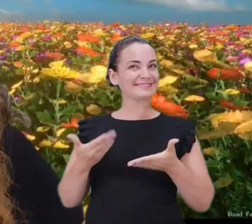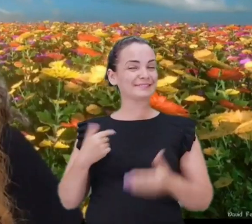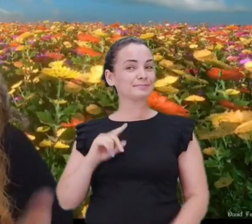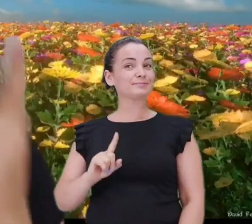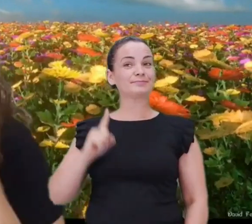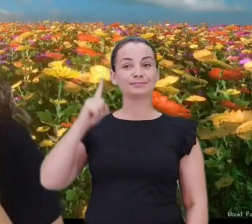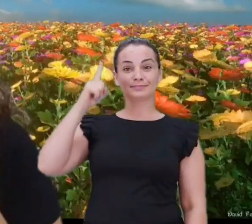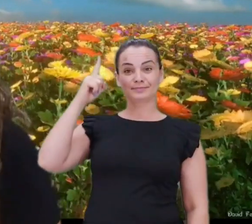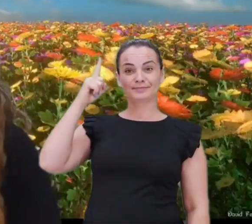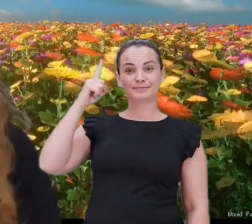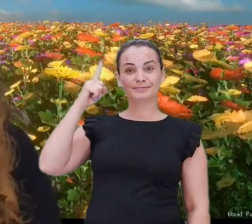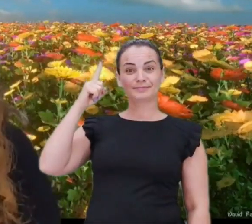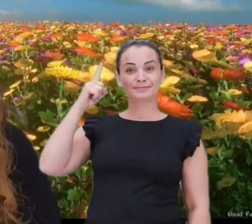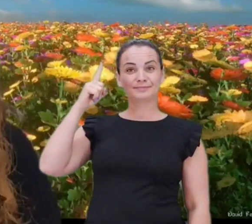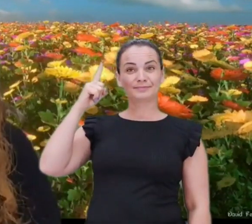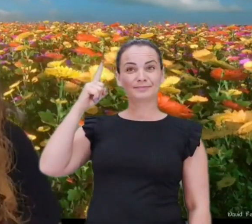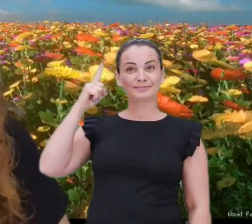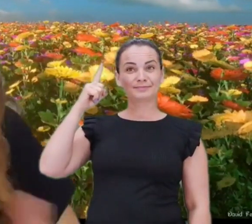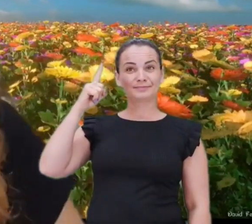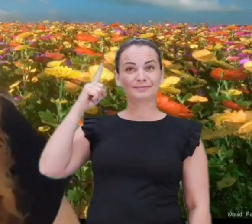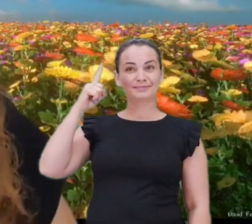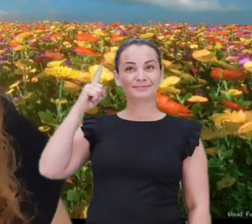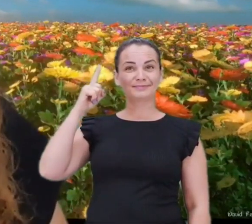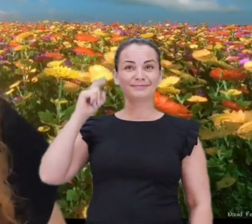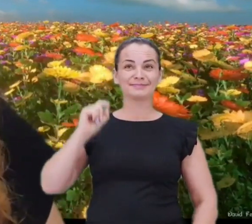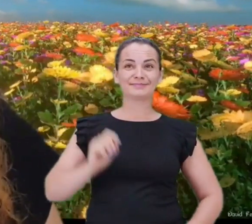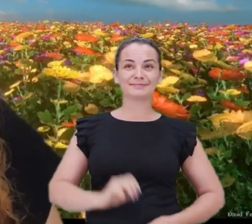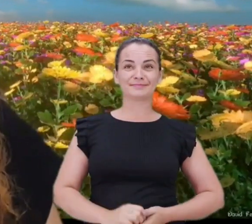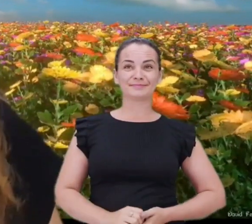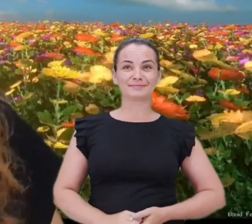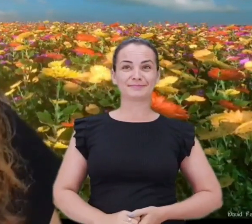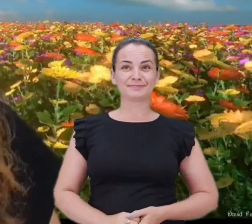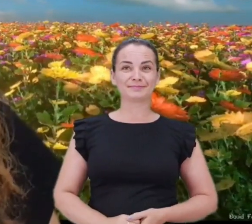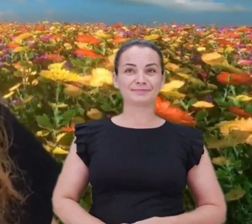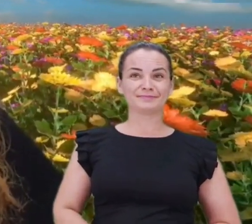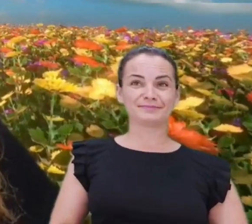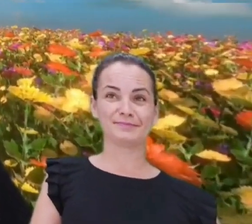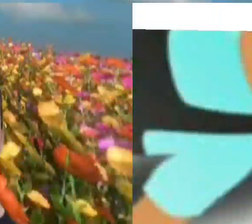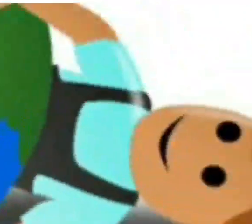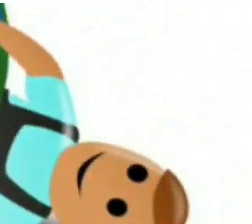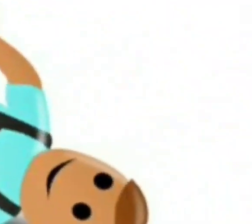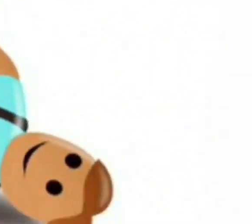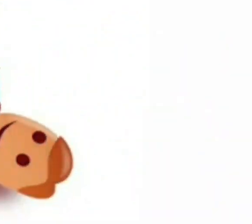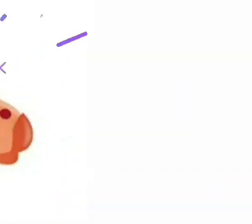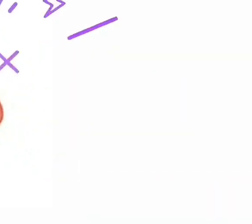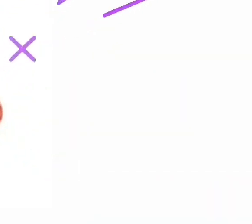Então agora, listen and repeat todos os months of the year!